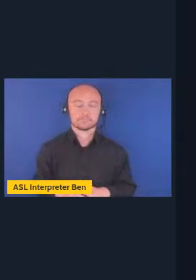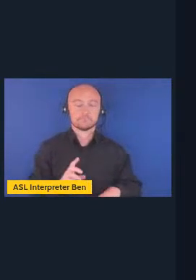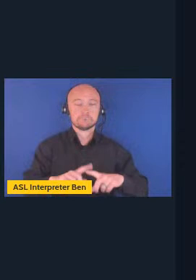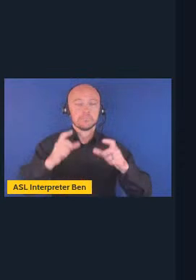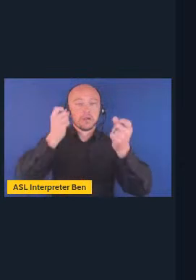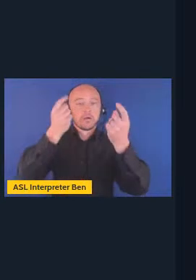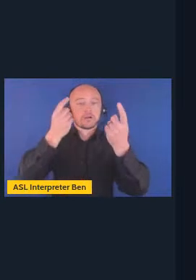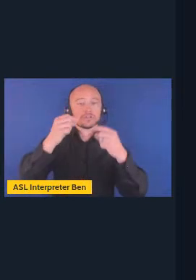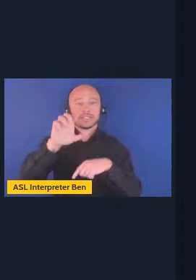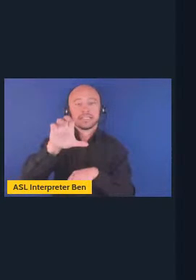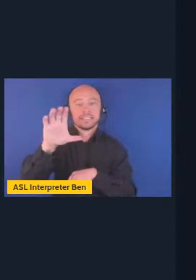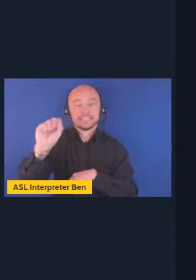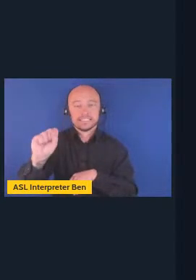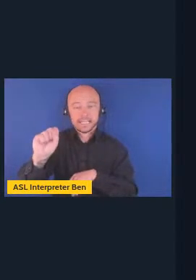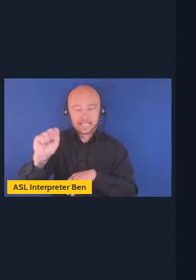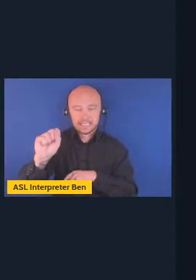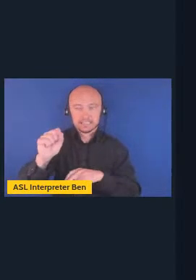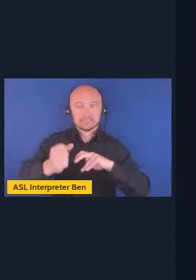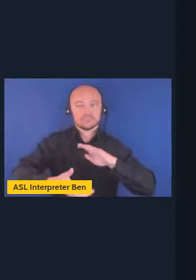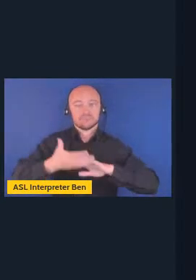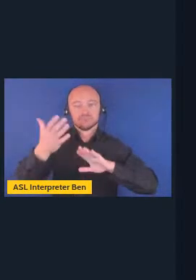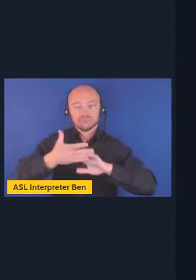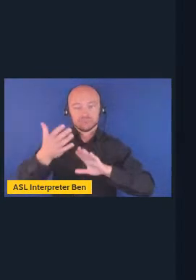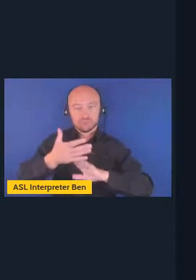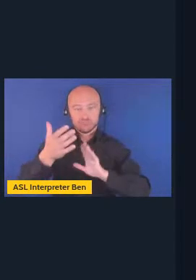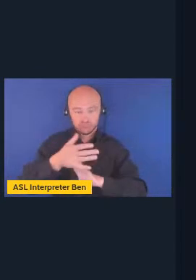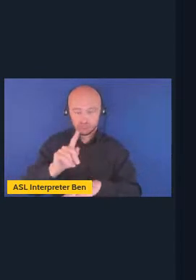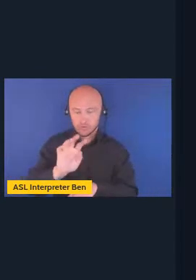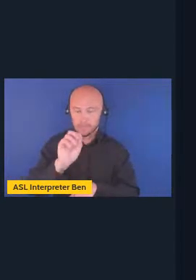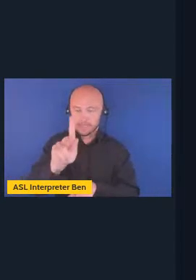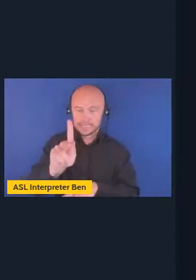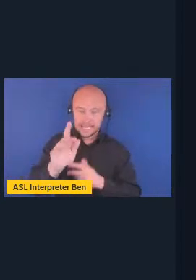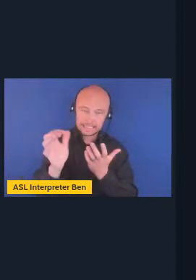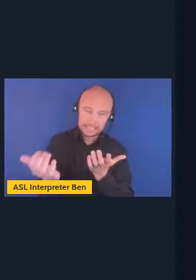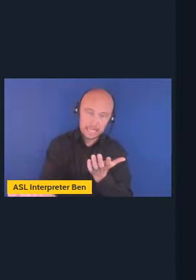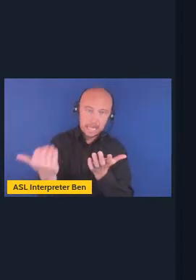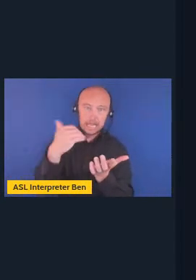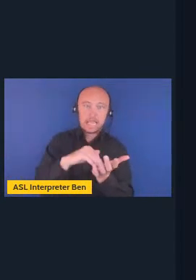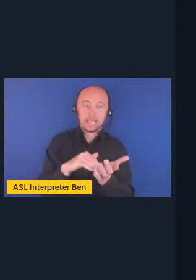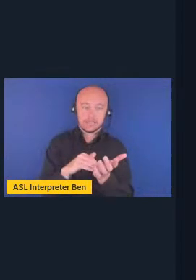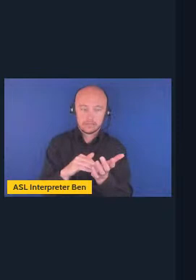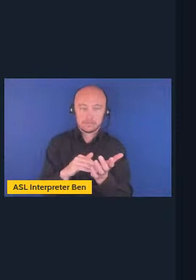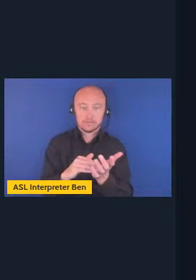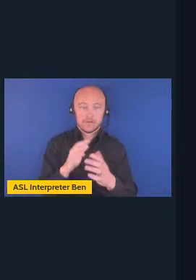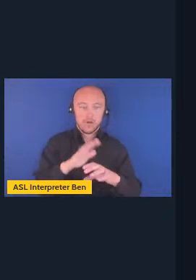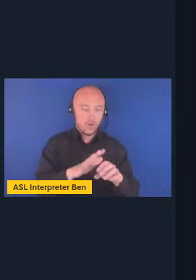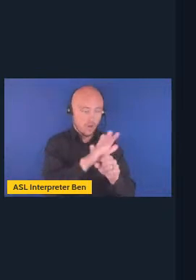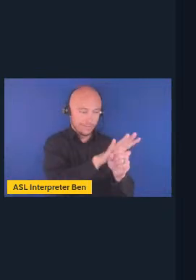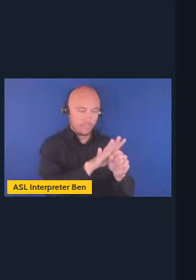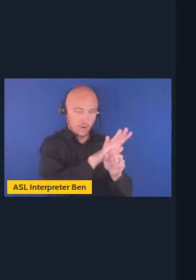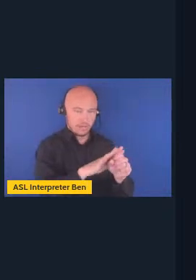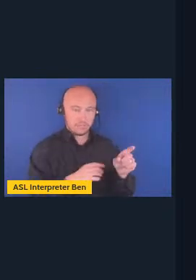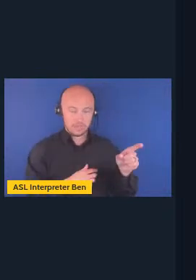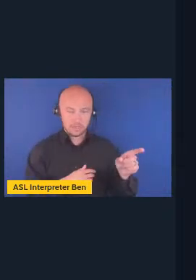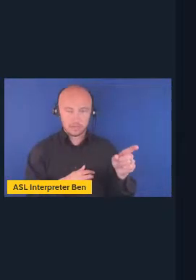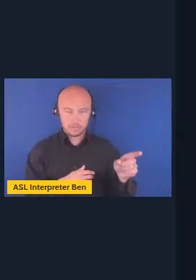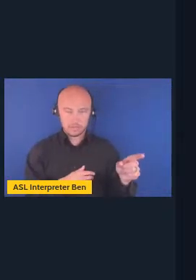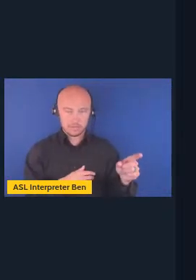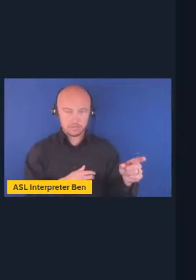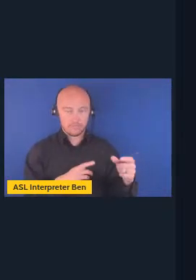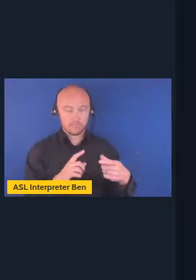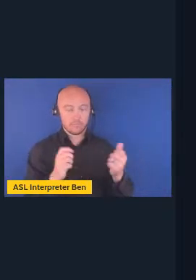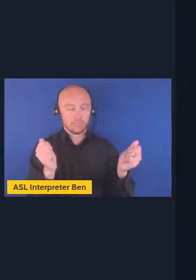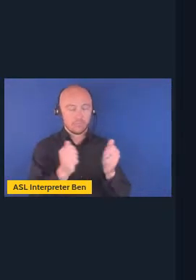ECS clusters will run those tasks against your on-premise VMs in the form of